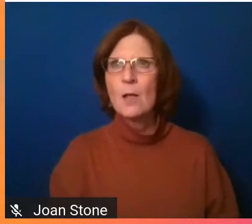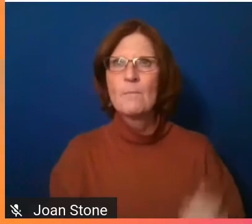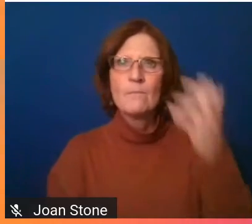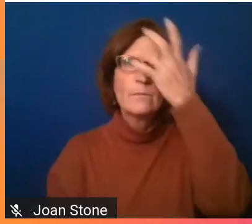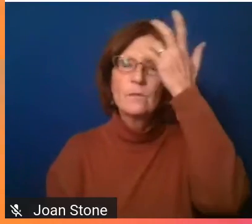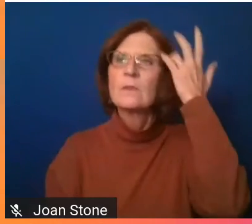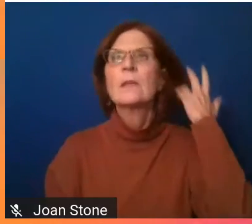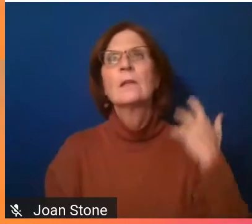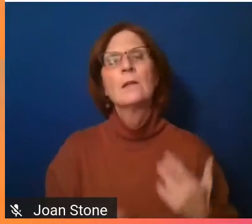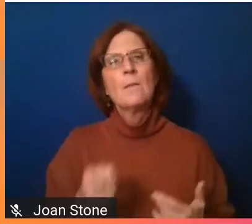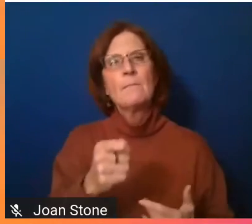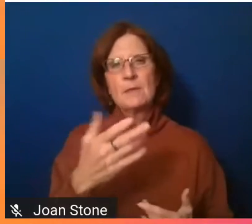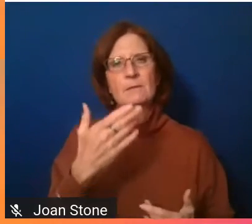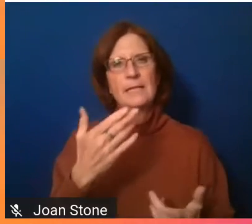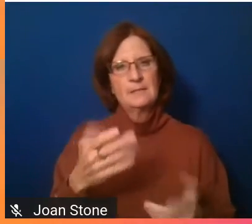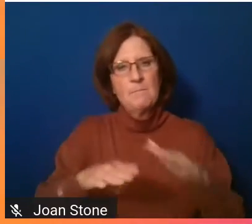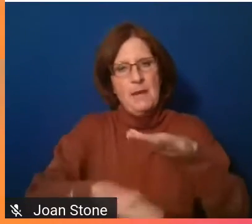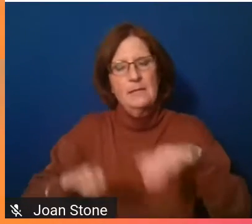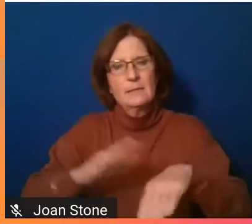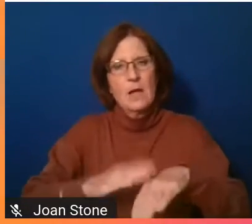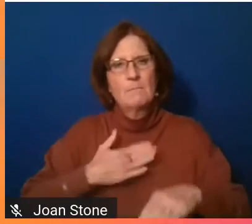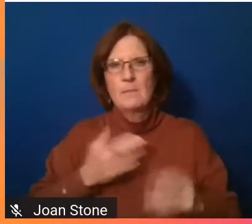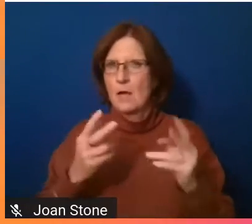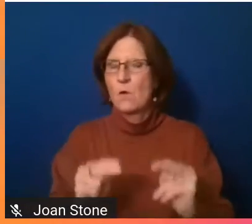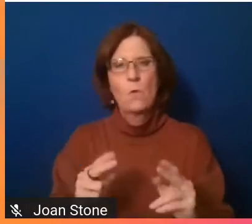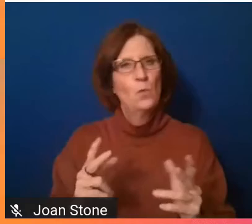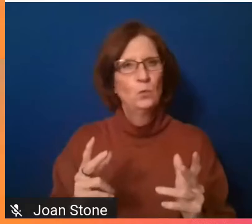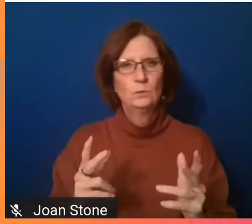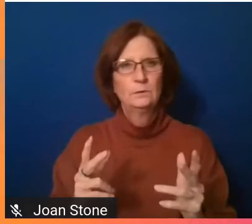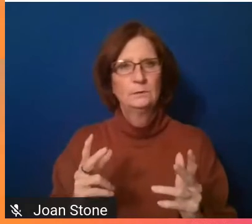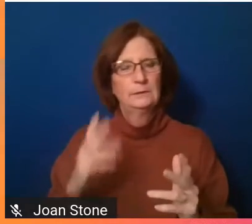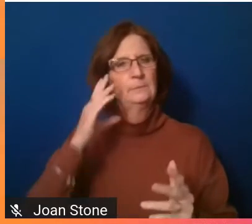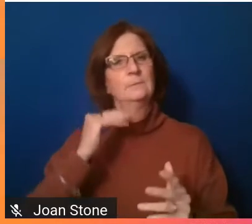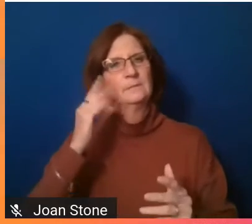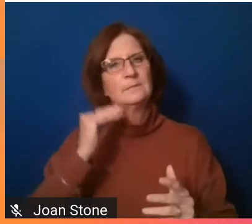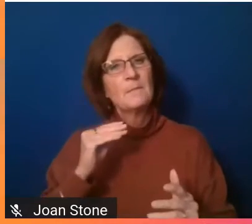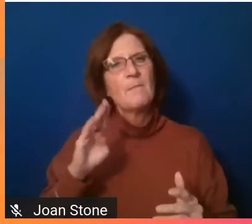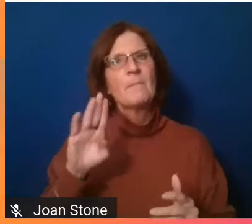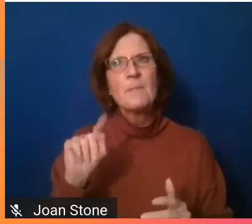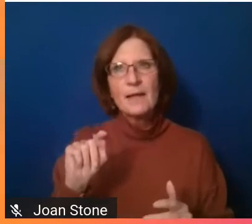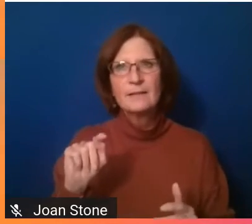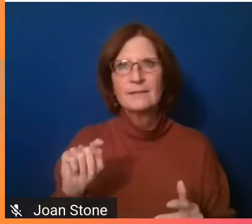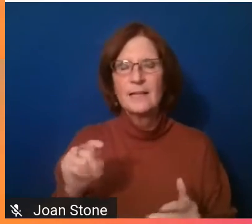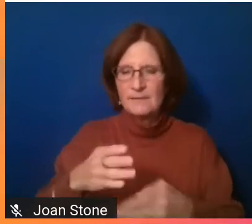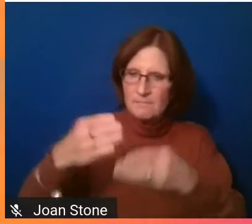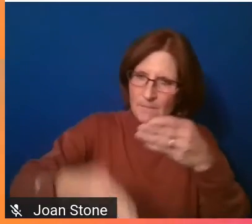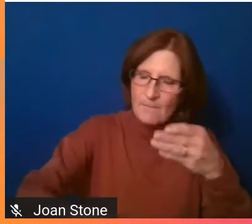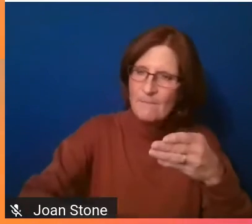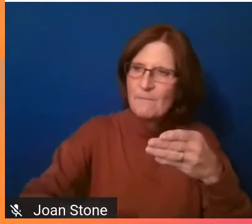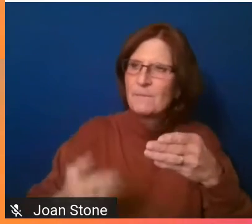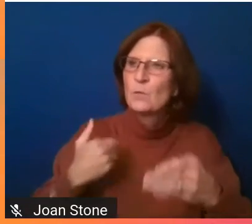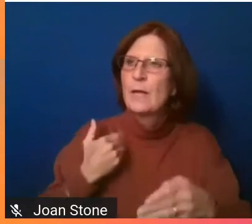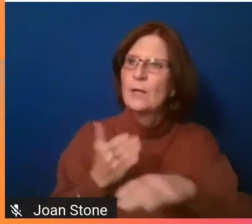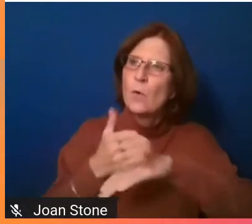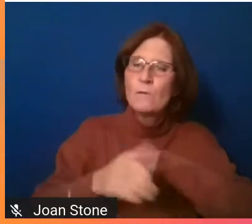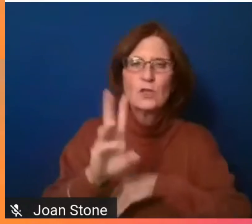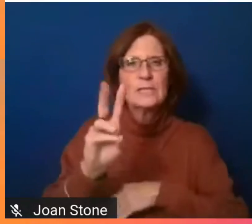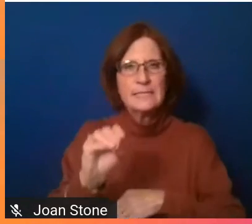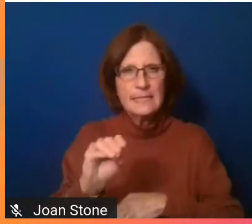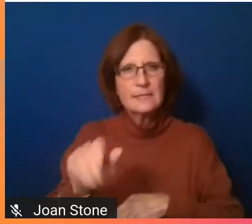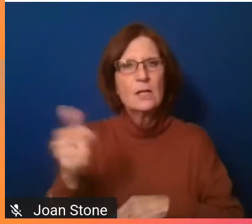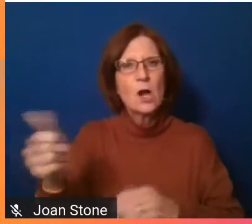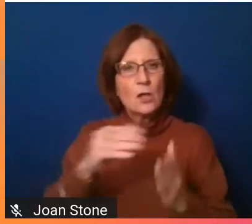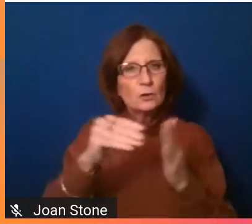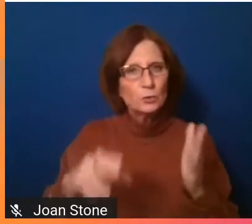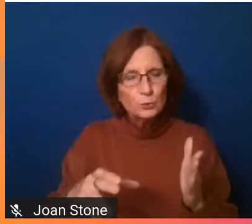But it's based on my own experiences. But we ended up with over 60 other students wanted to work on this